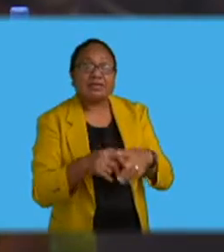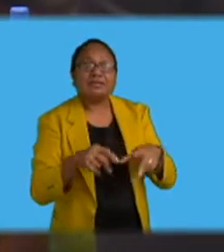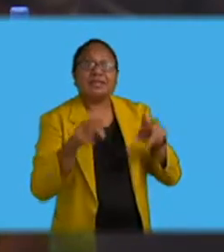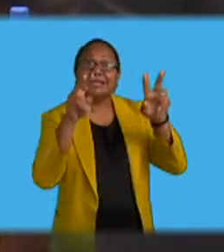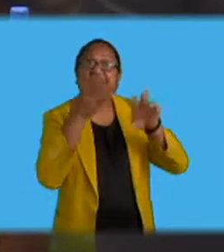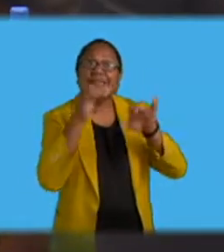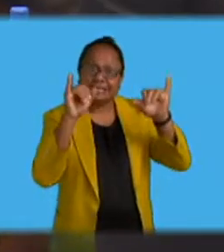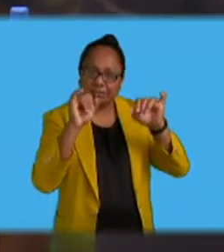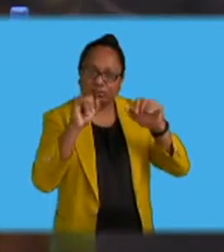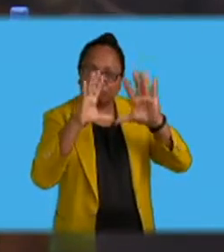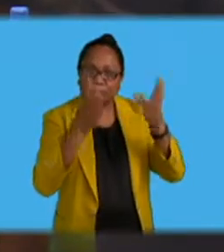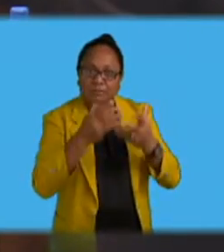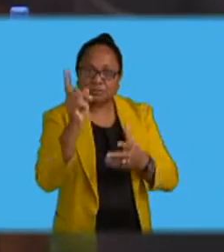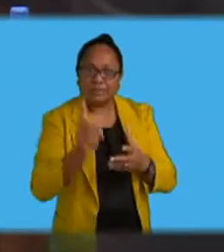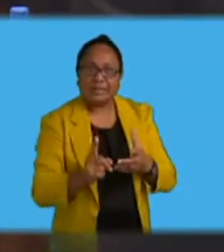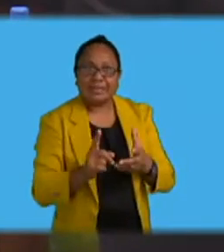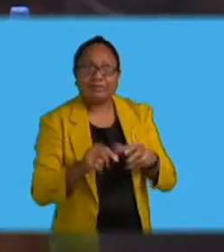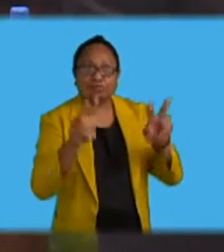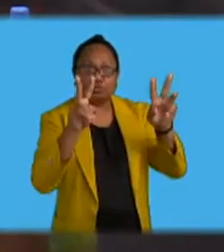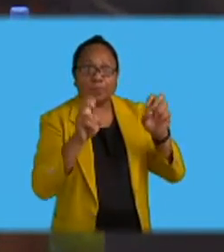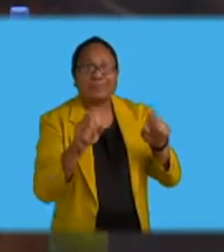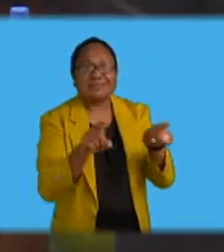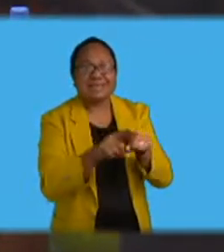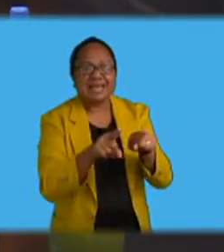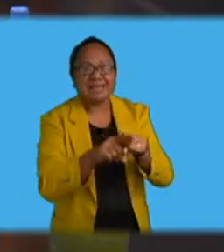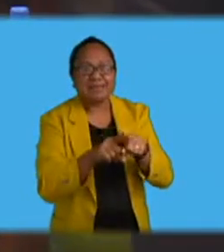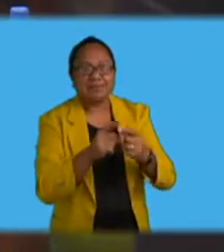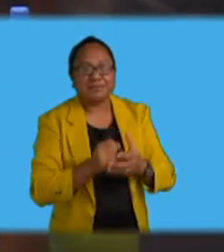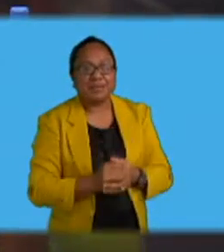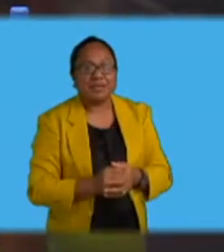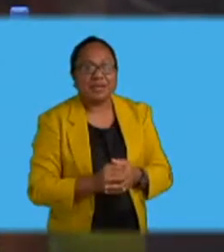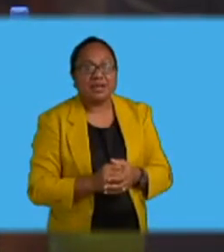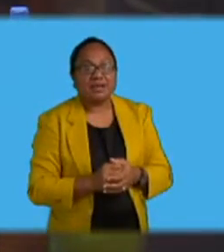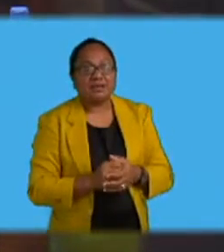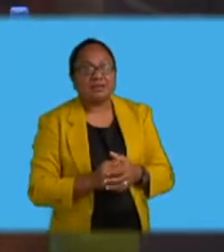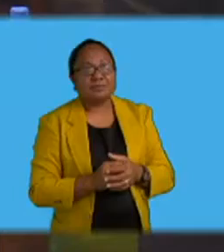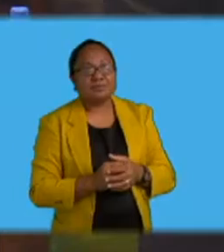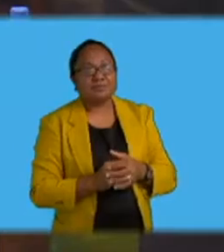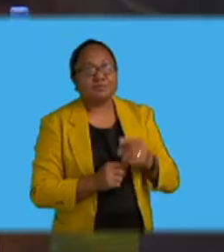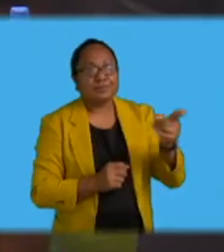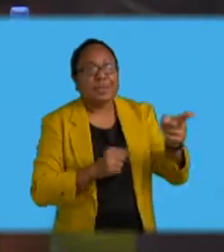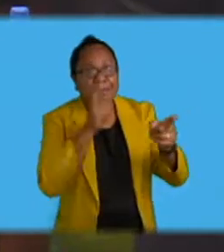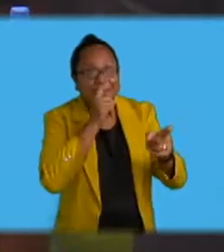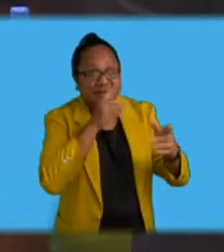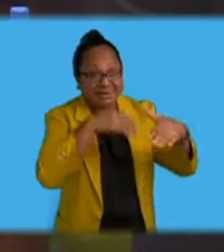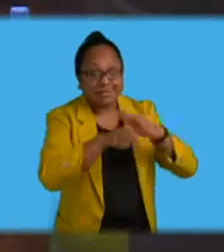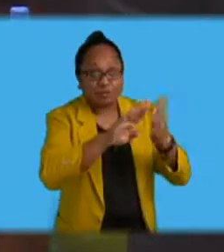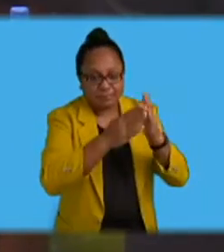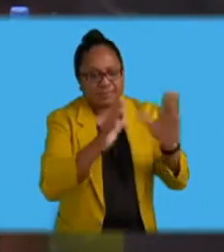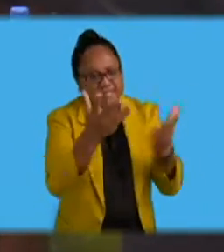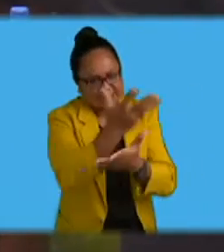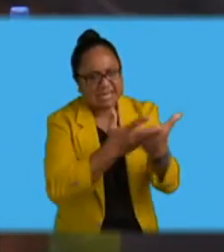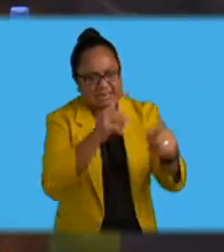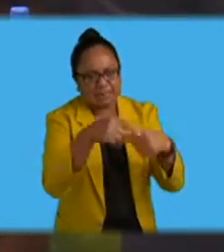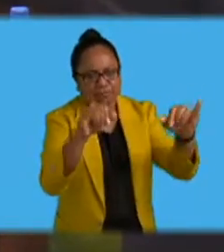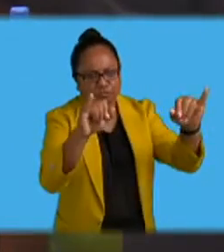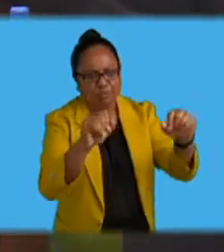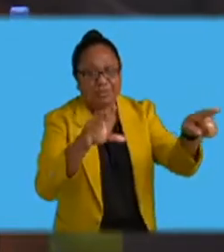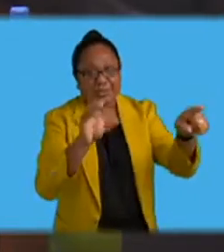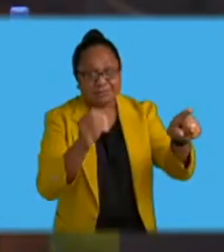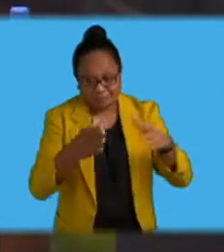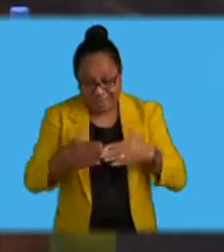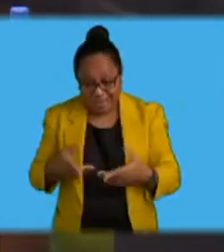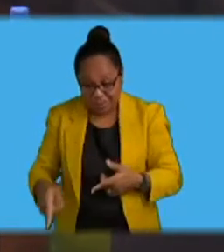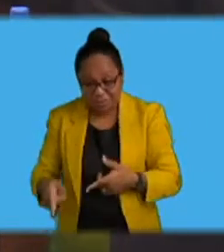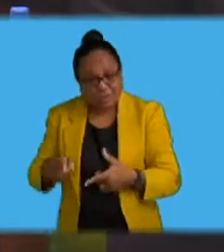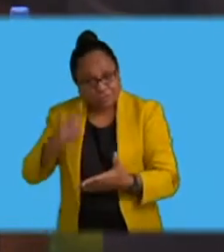conditions. Consequently, these topics also steer deep areas of discussion in our beloved nation. Therefore, this gives students the chance